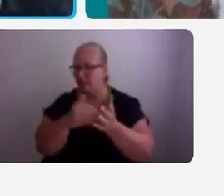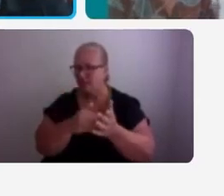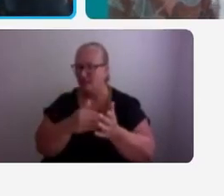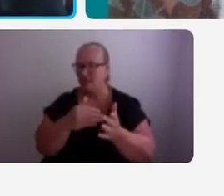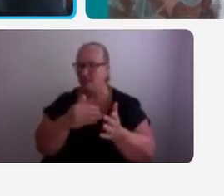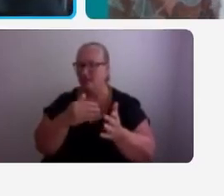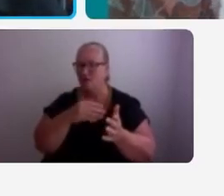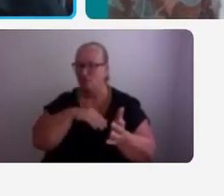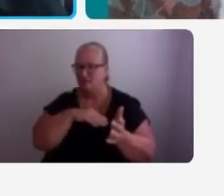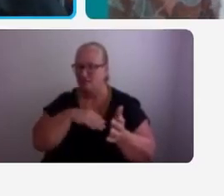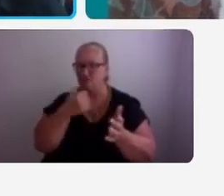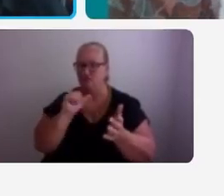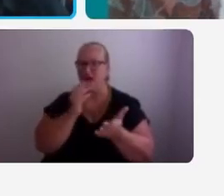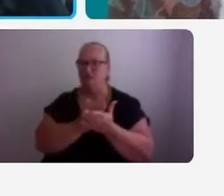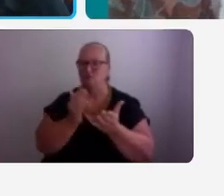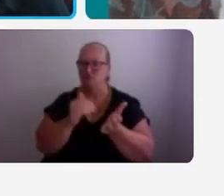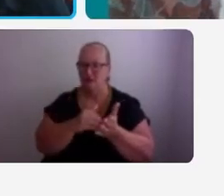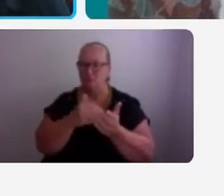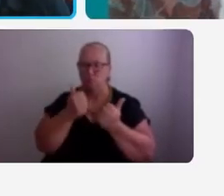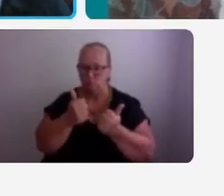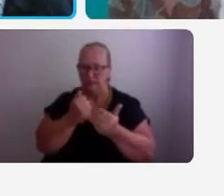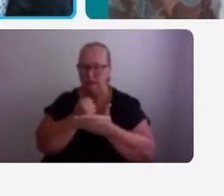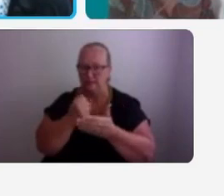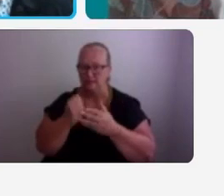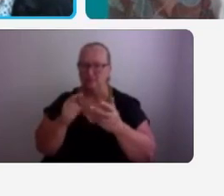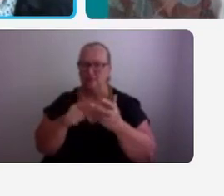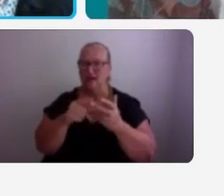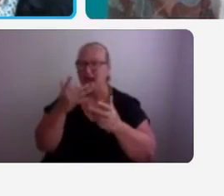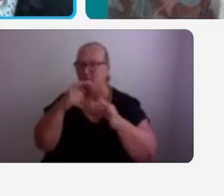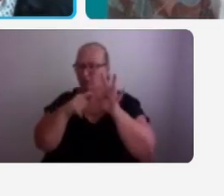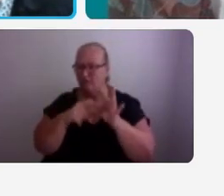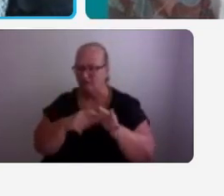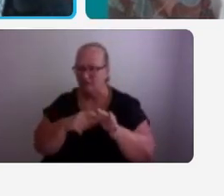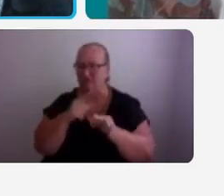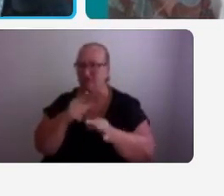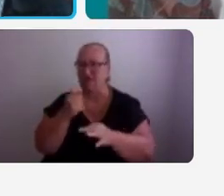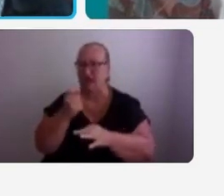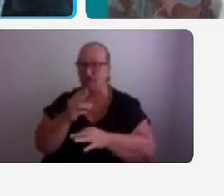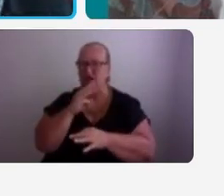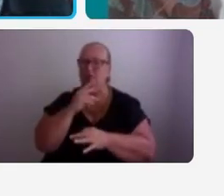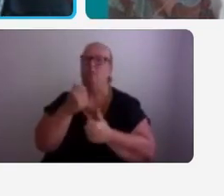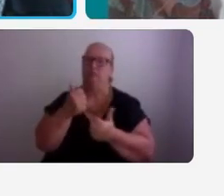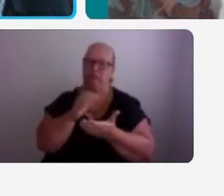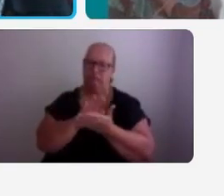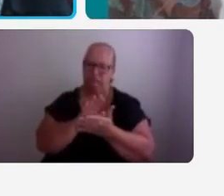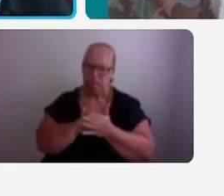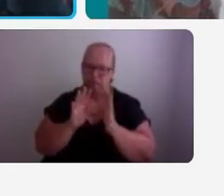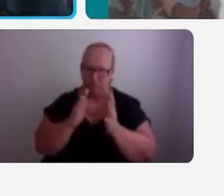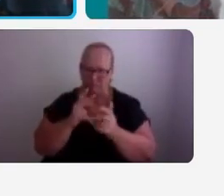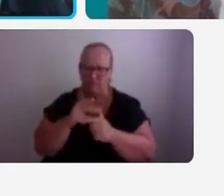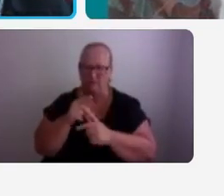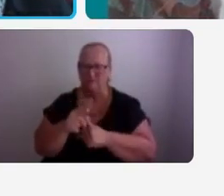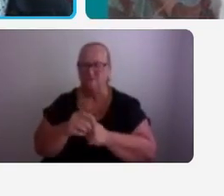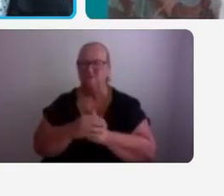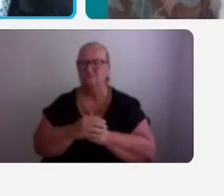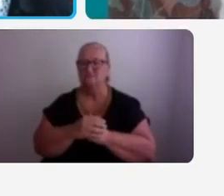lot, but that shows interest. The second is how many questions you asked, so it was nearly 300. So that's a fantastic hit rate for the people